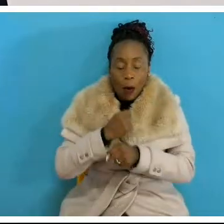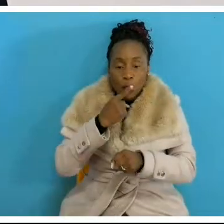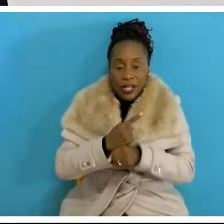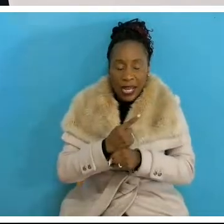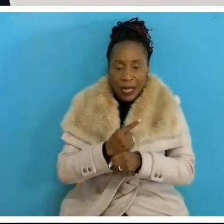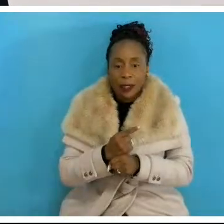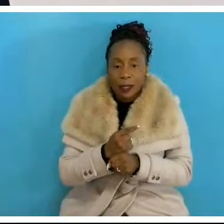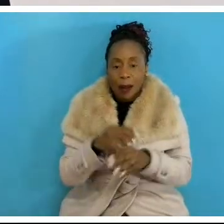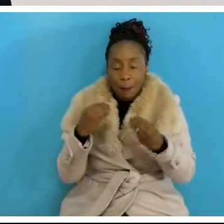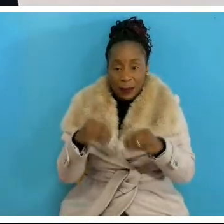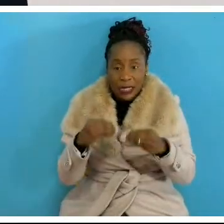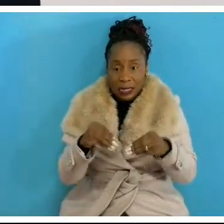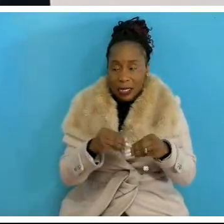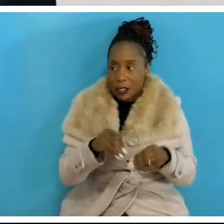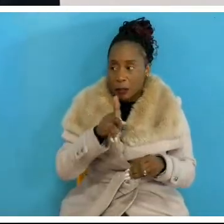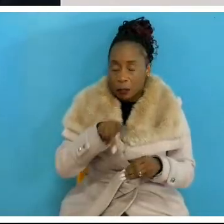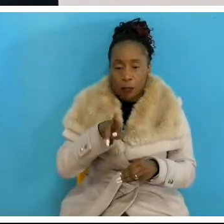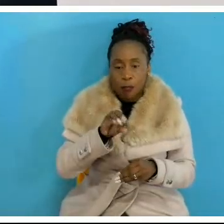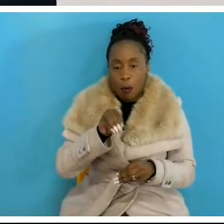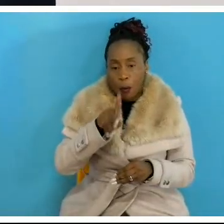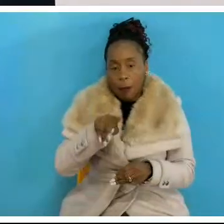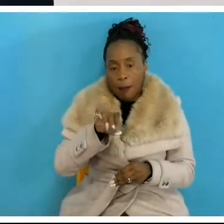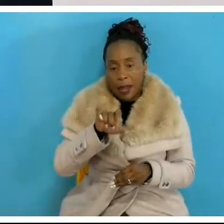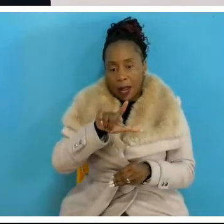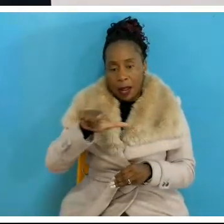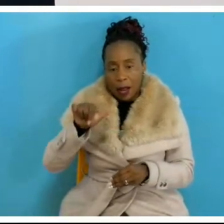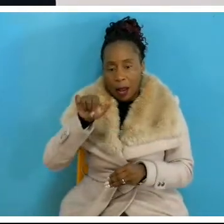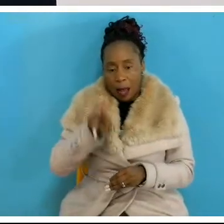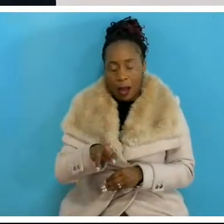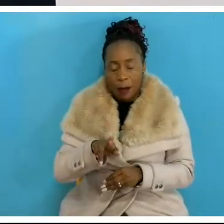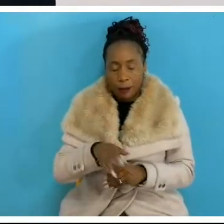right? Thank you.